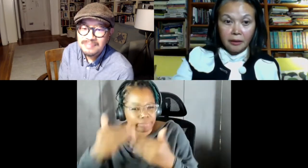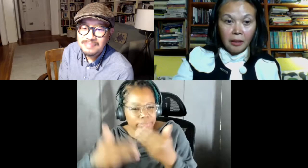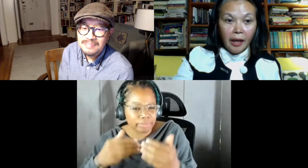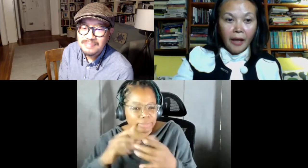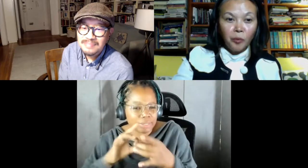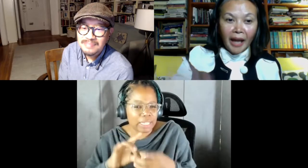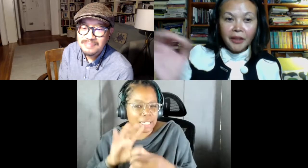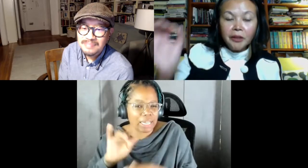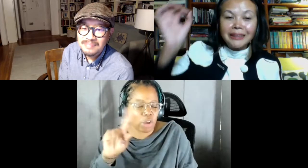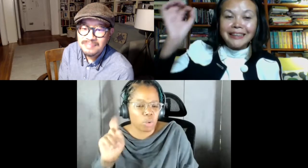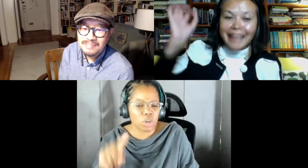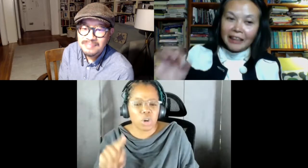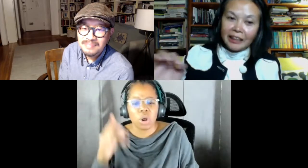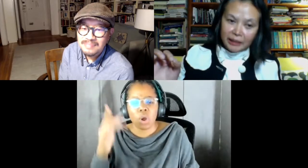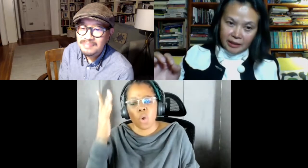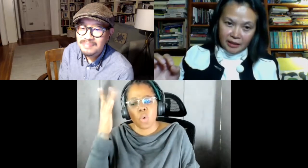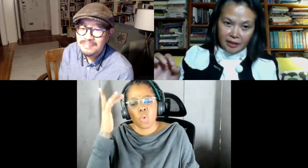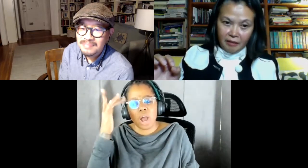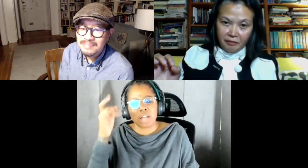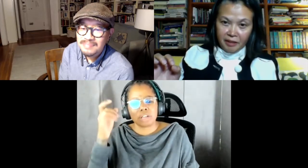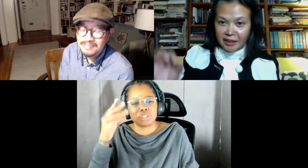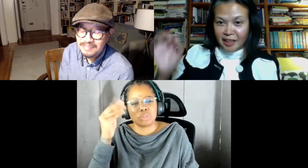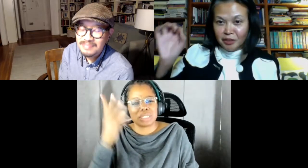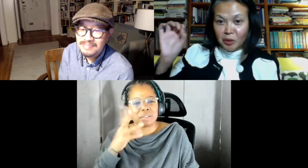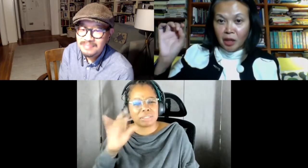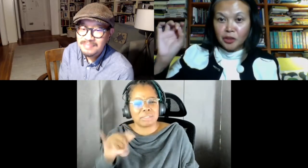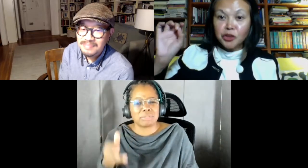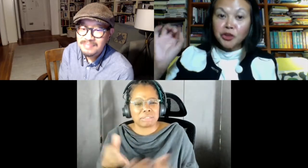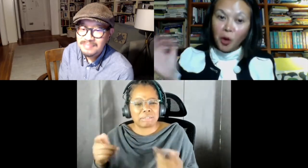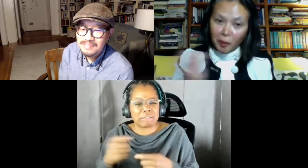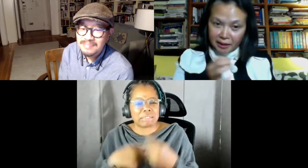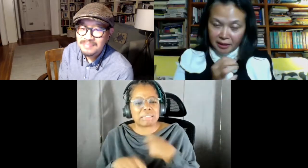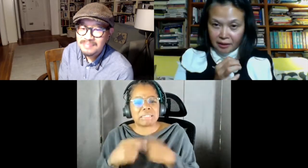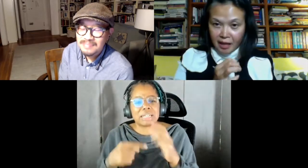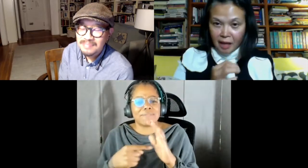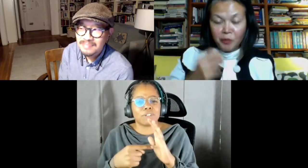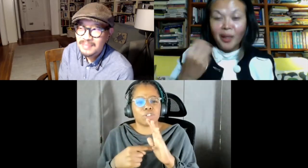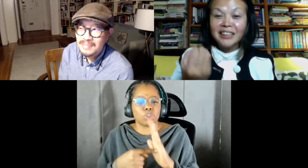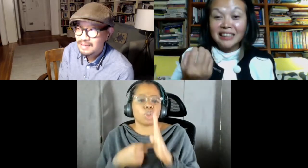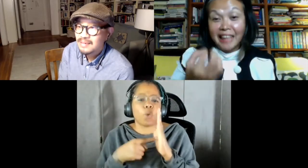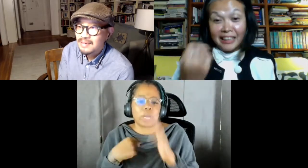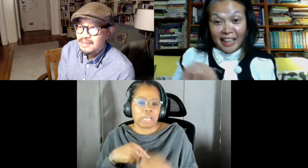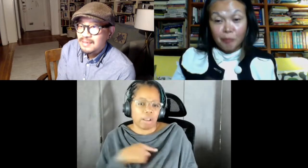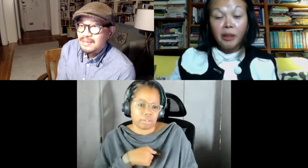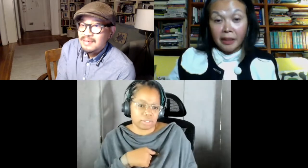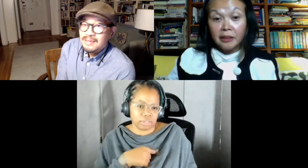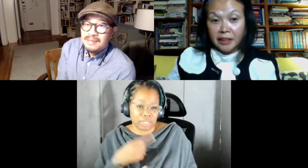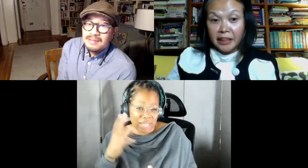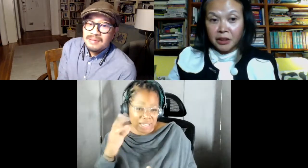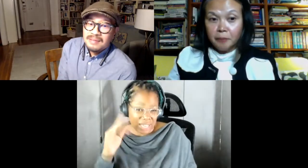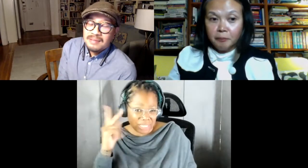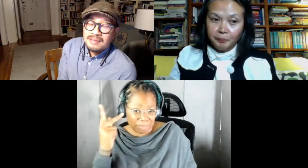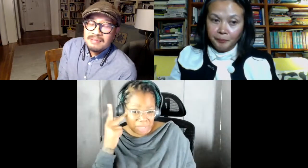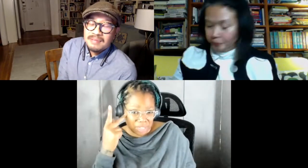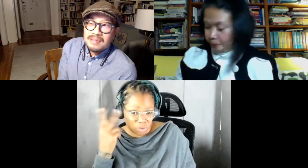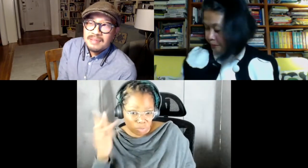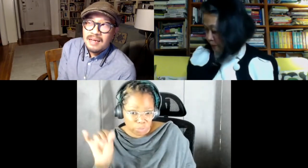And why do you tell us this stuff instead of so-called show us? I mean, what is that a political gesture?